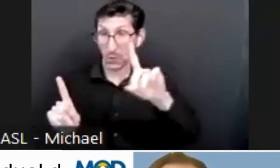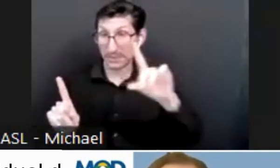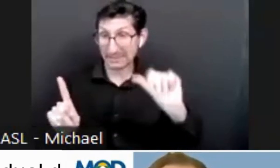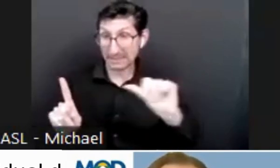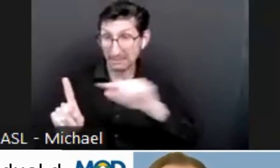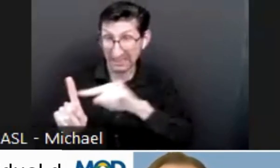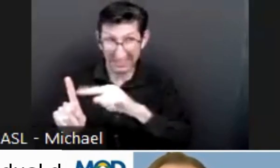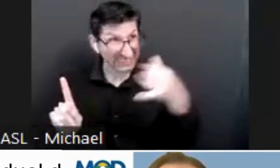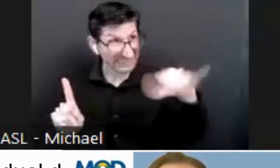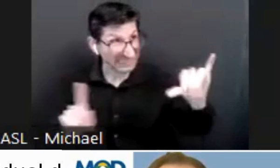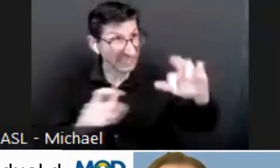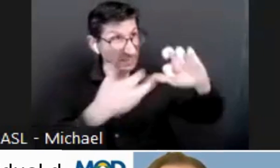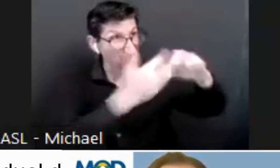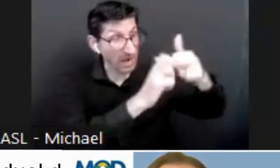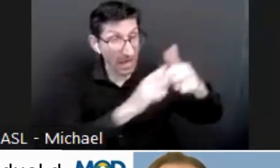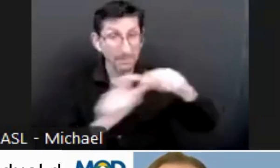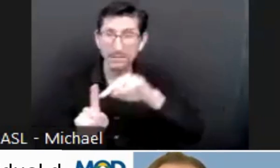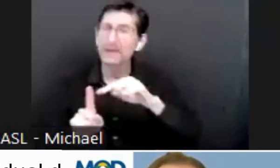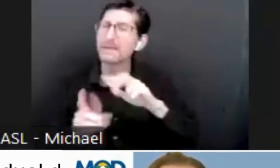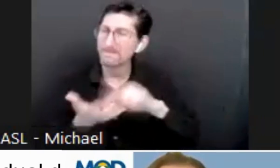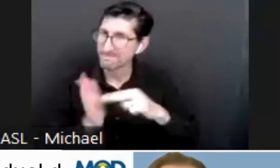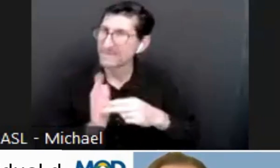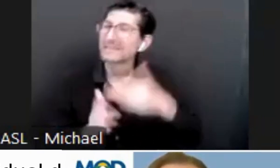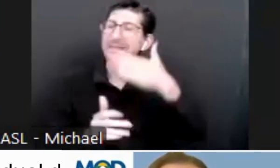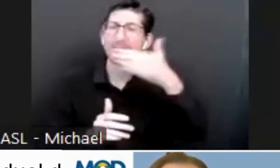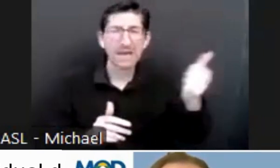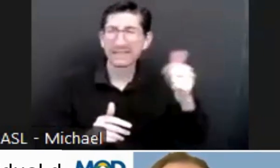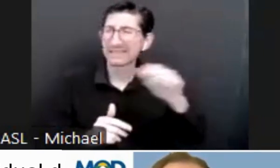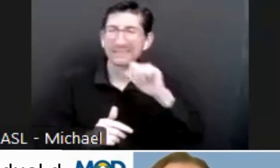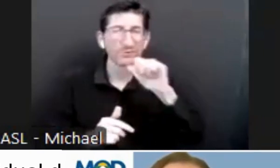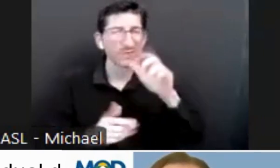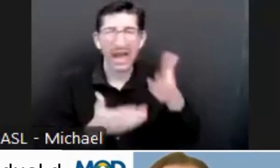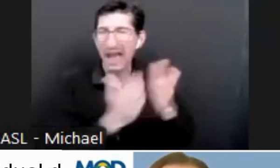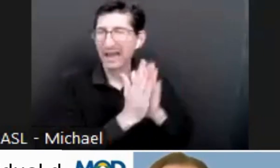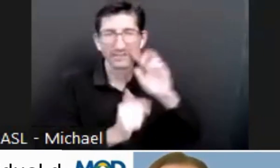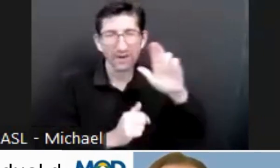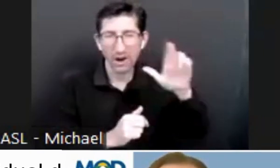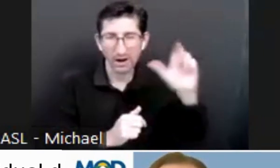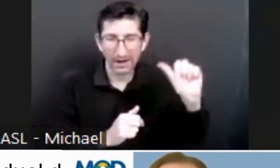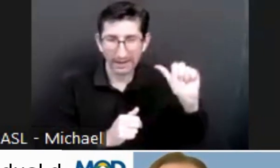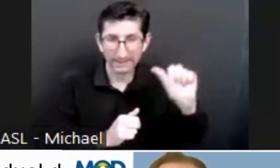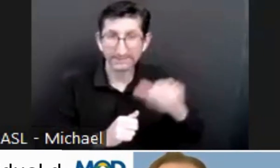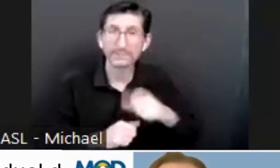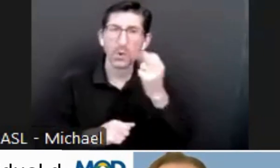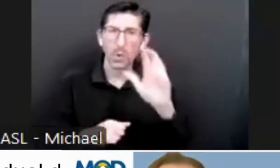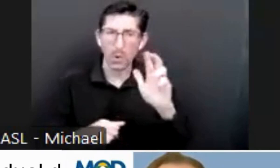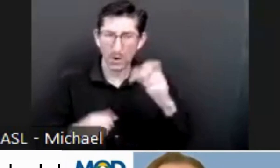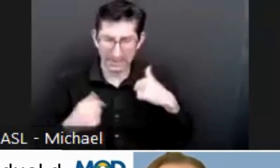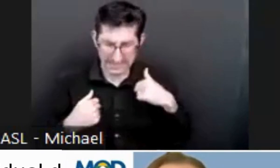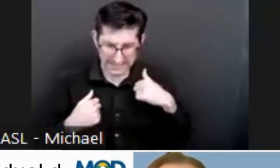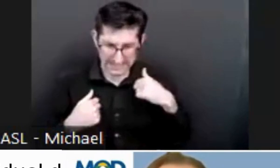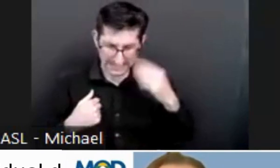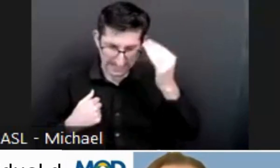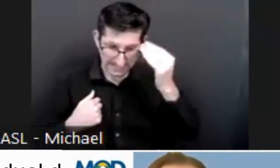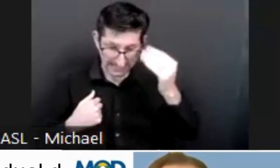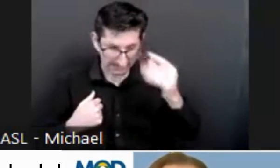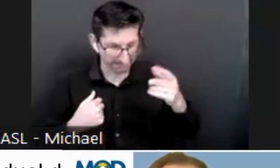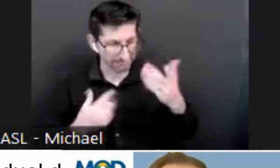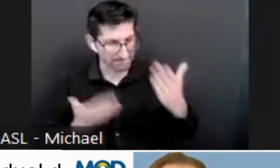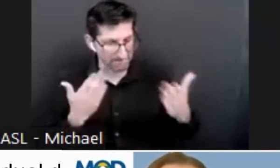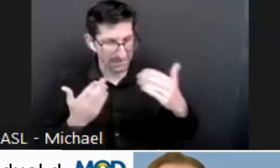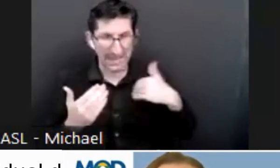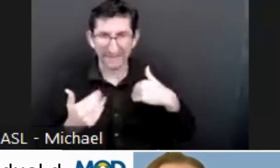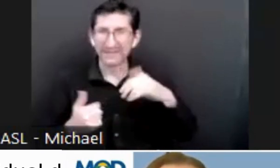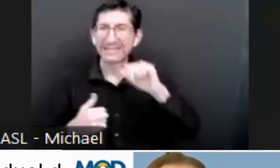answer is yes, the issue is probably handled through a different avenue. Another similar question you can try is there already a